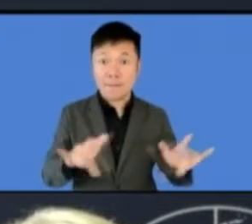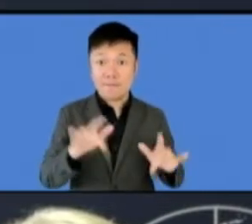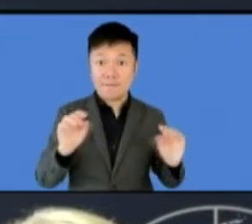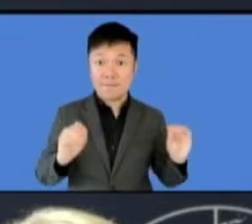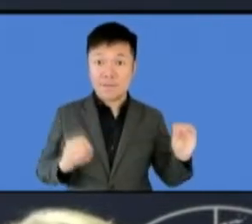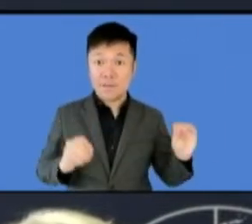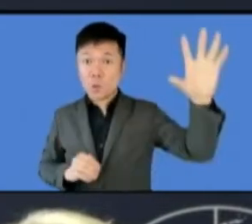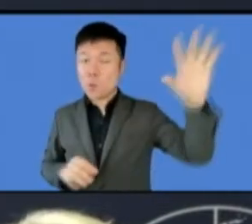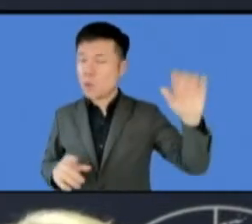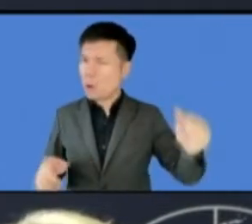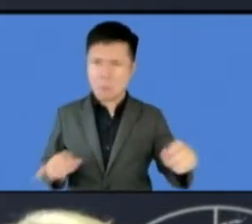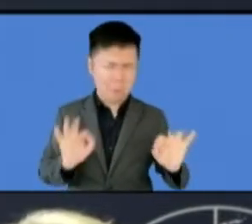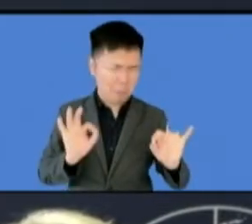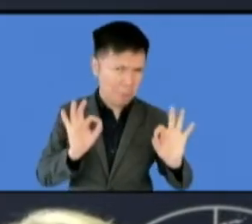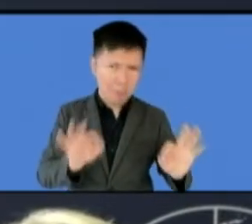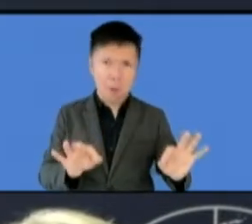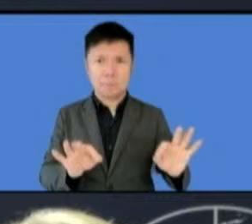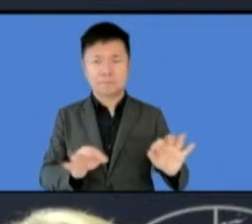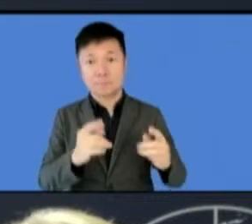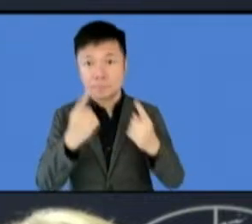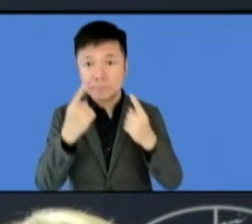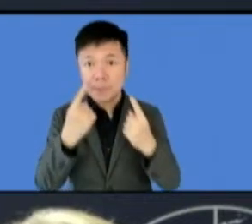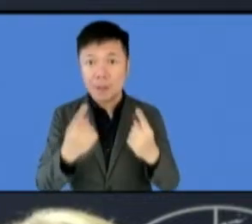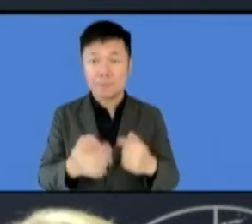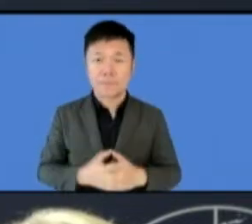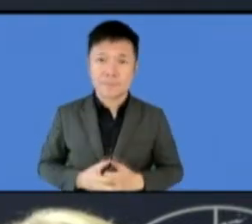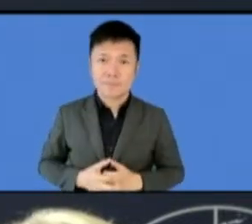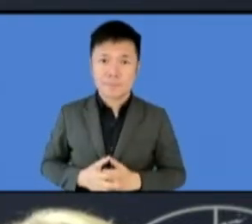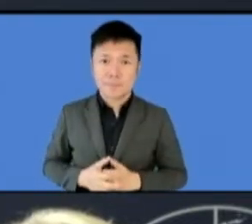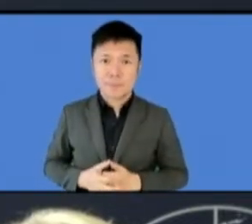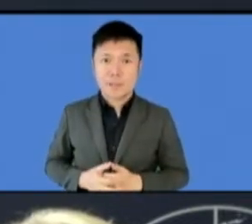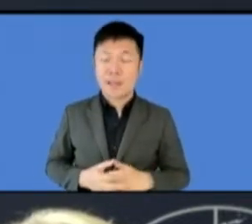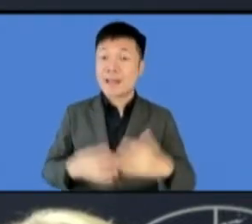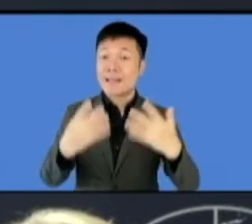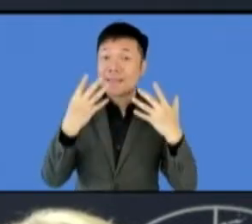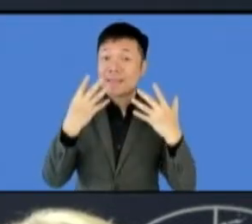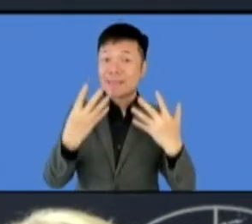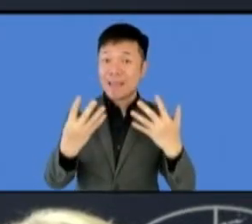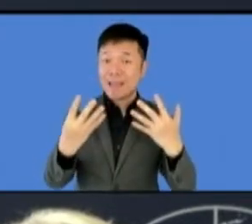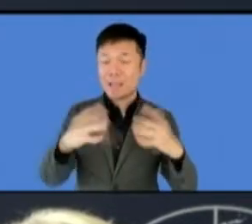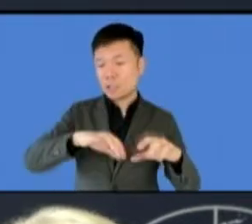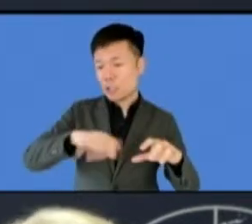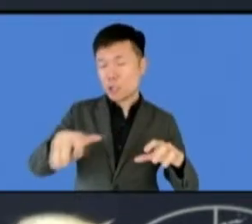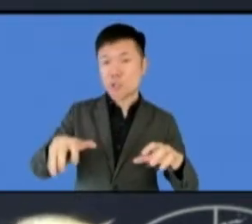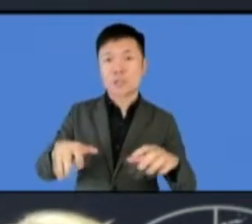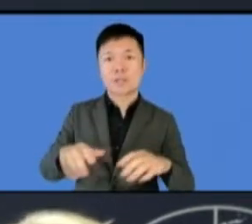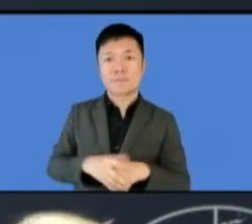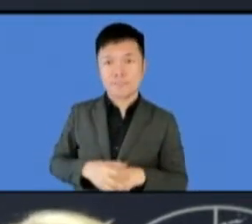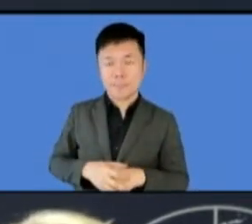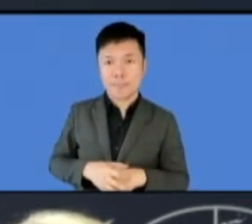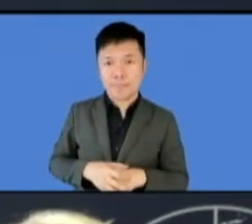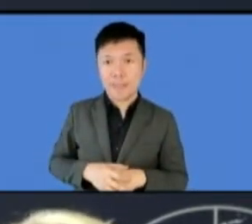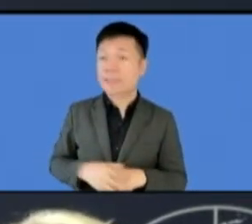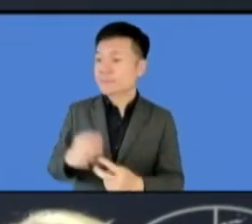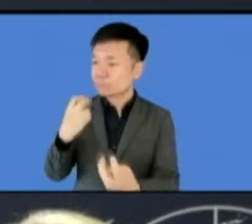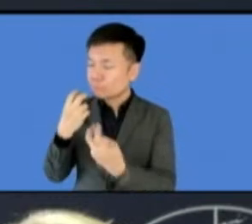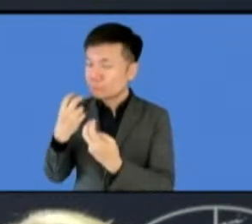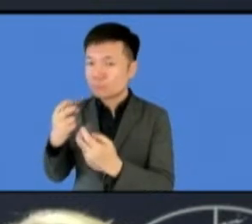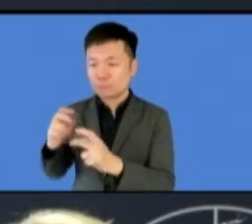powerful because it also validates a 9-country focus group